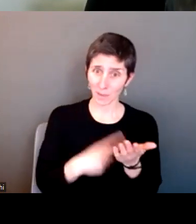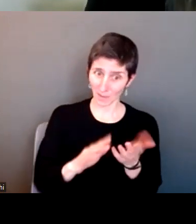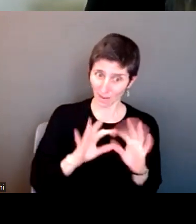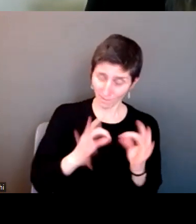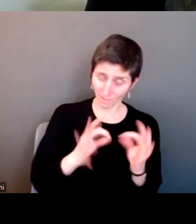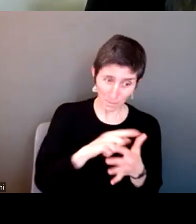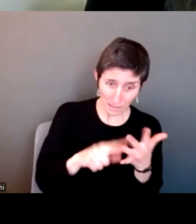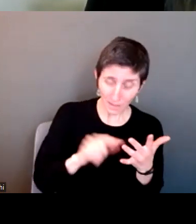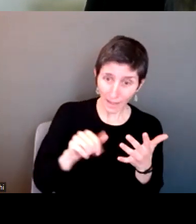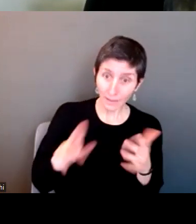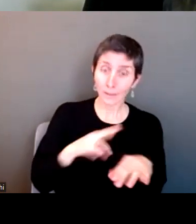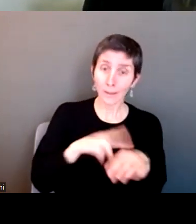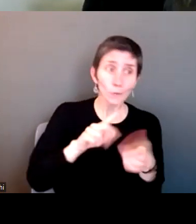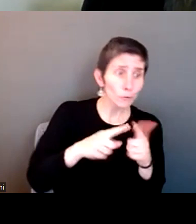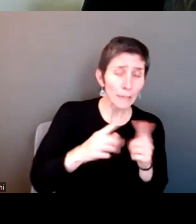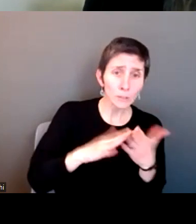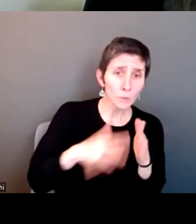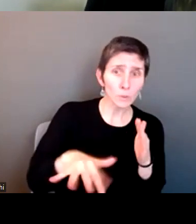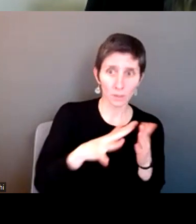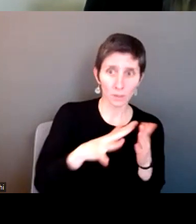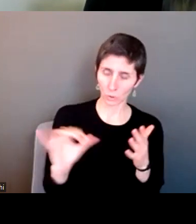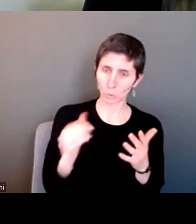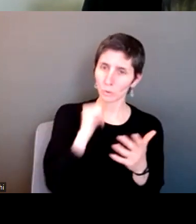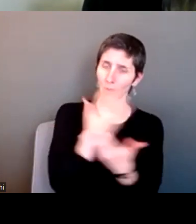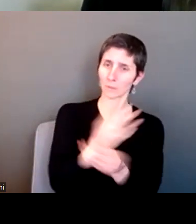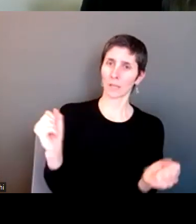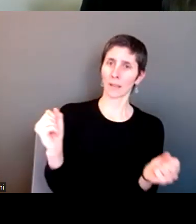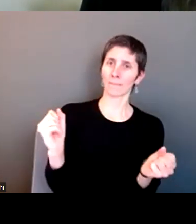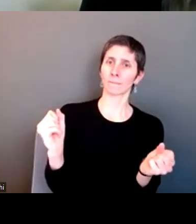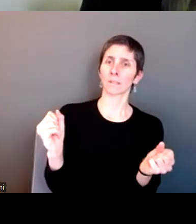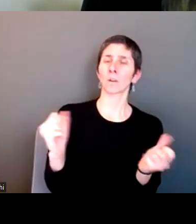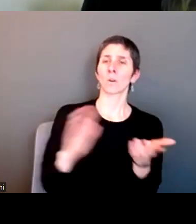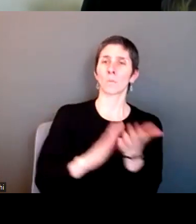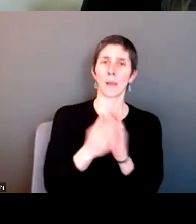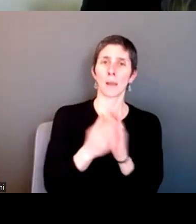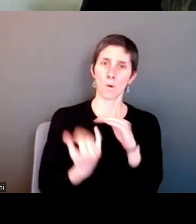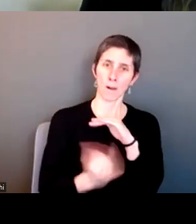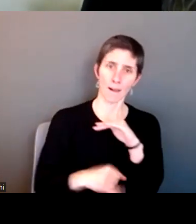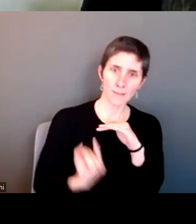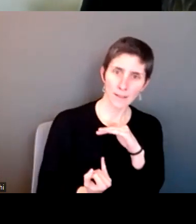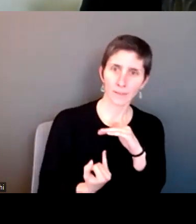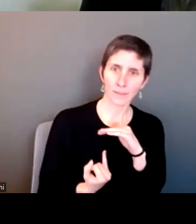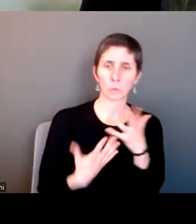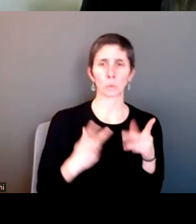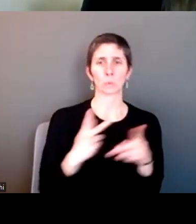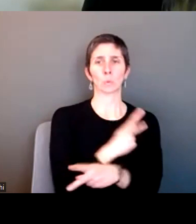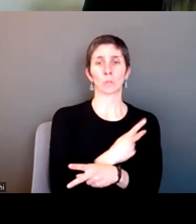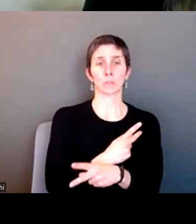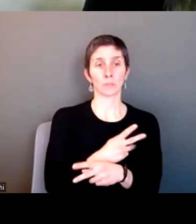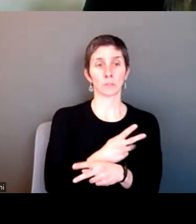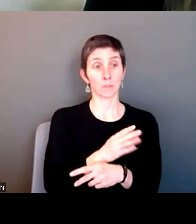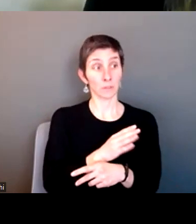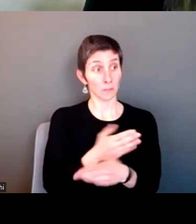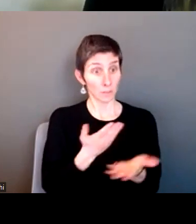is to really recognize that. I think Mohamed mentioned around the isolation. And even if they have family, there